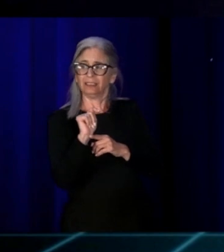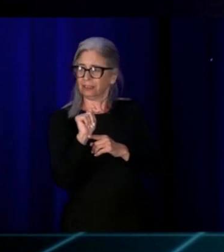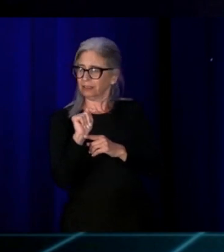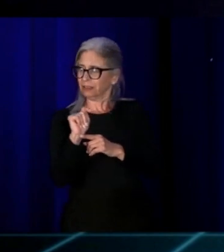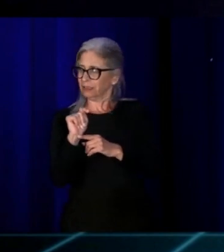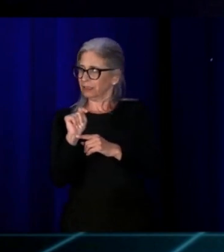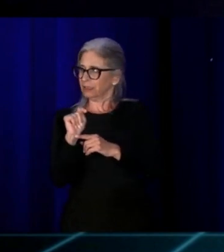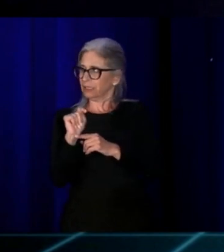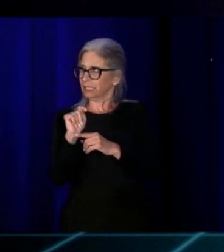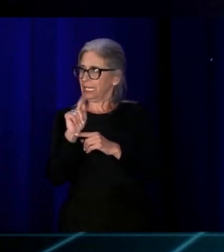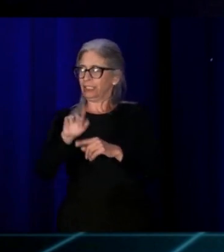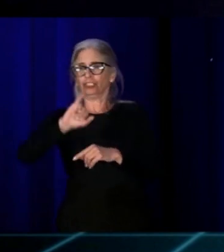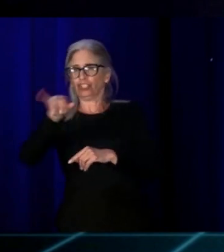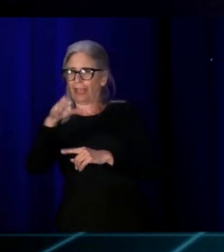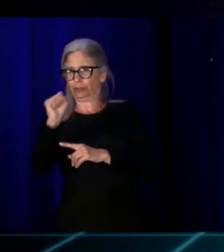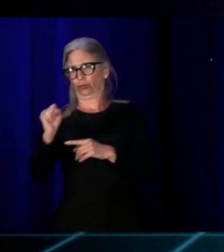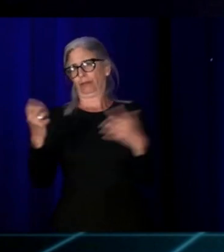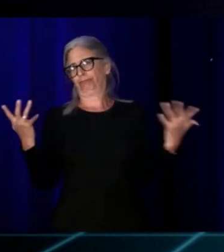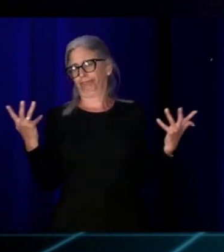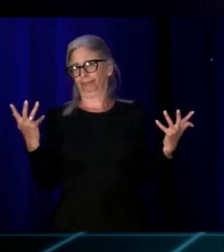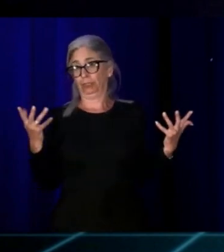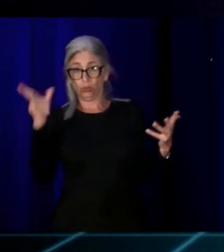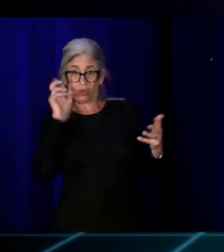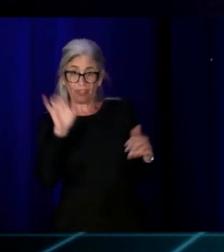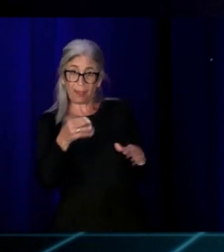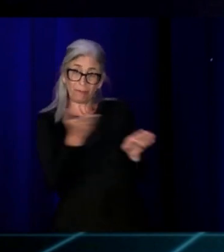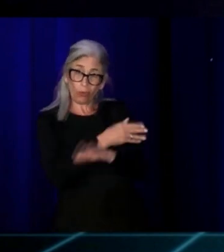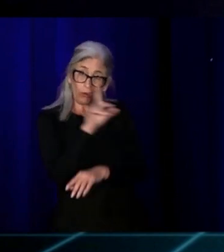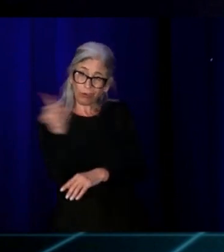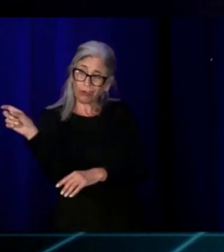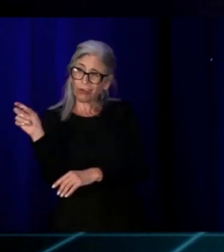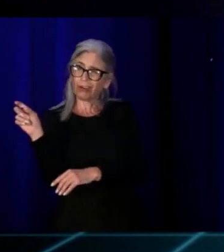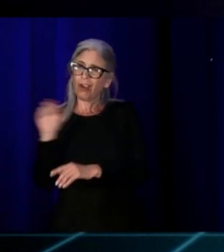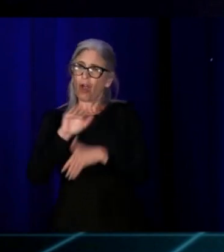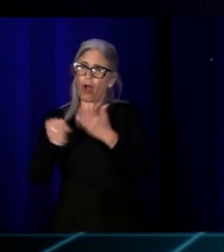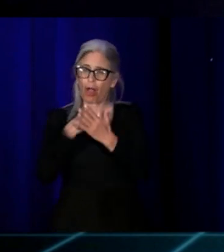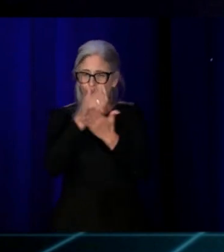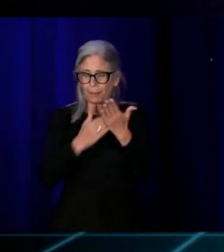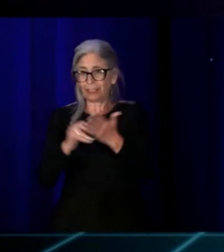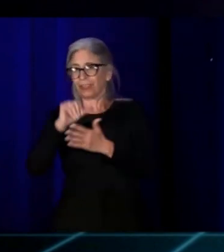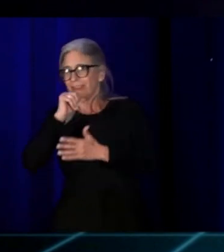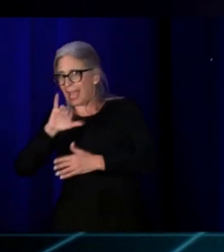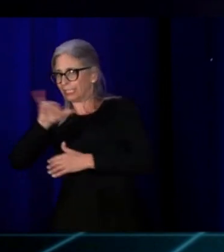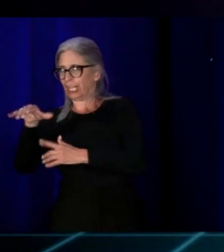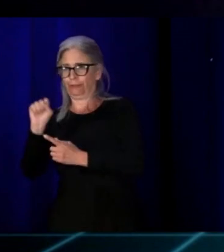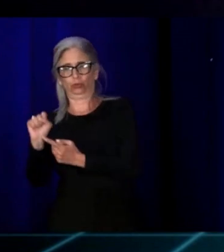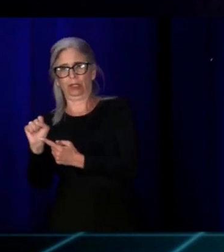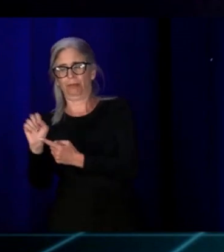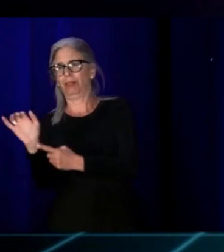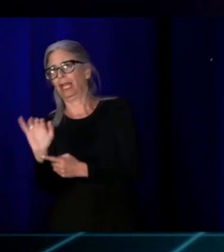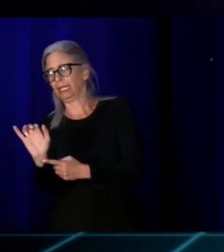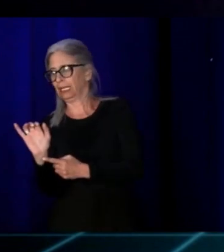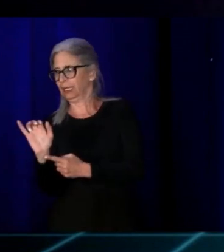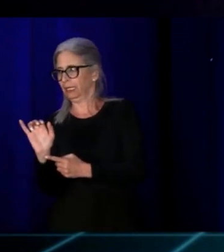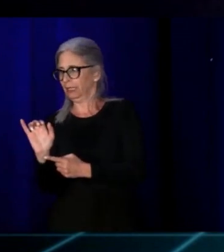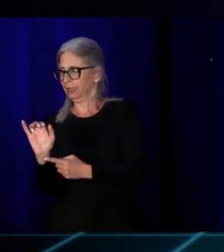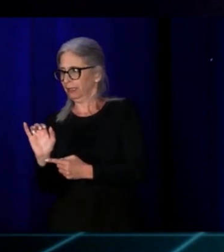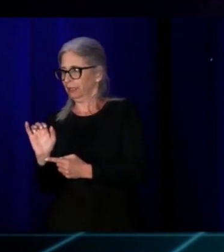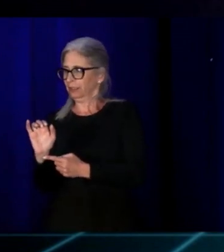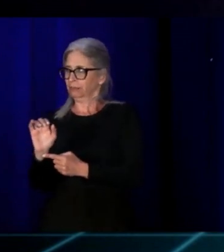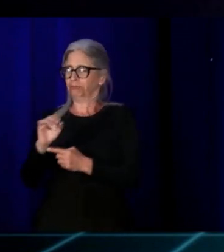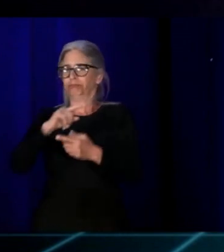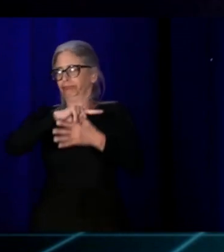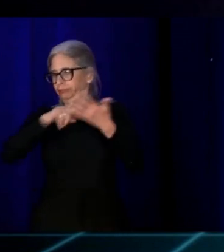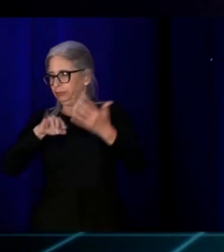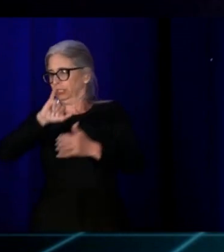that before? React is definitely just JavaScript, except for all the parts that aren't JavaScript, like JSX, Babel, Webpack,